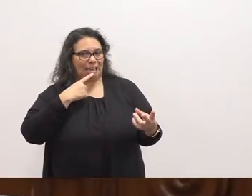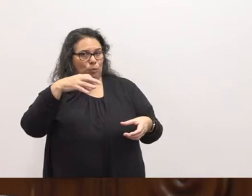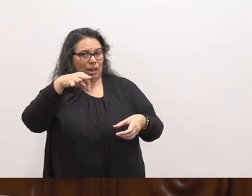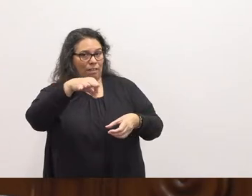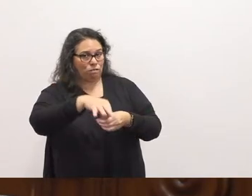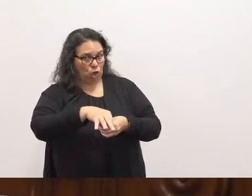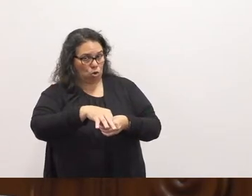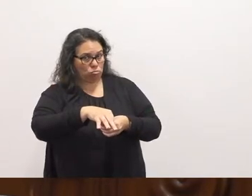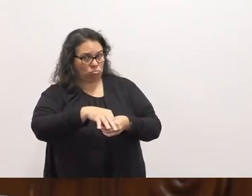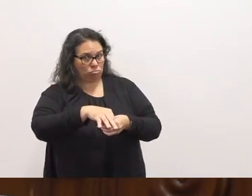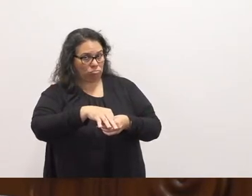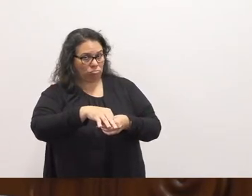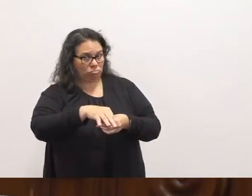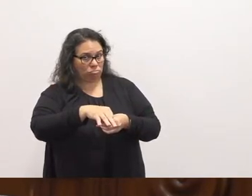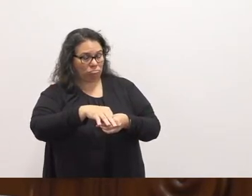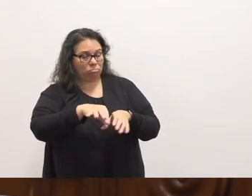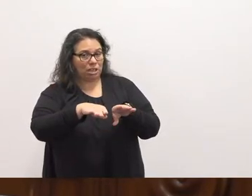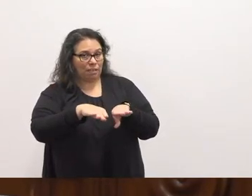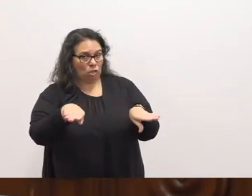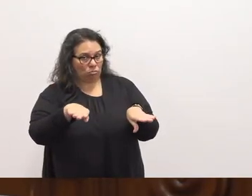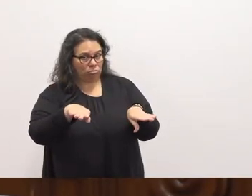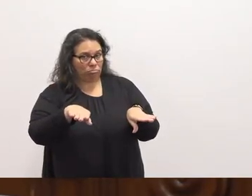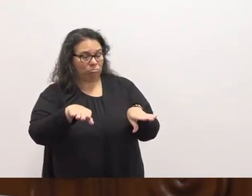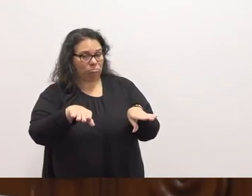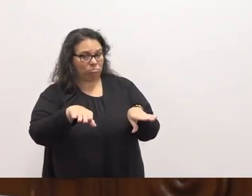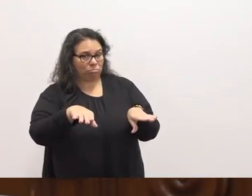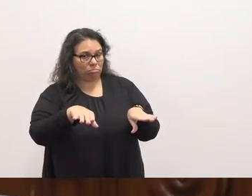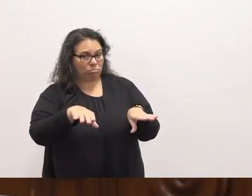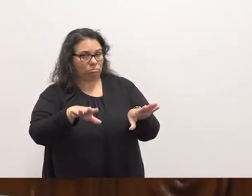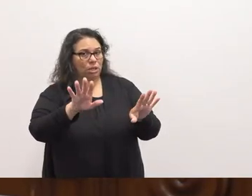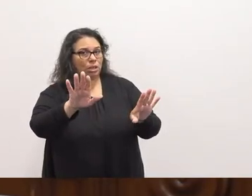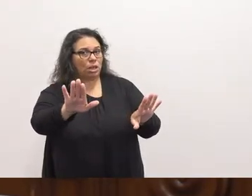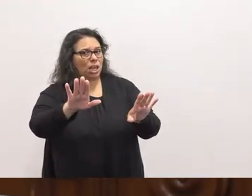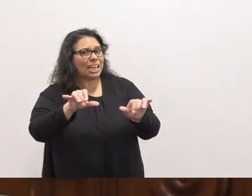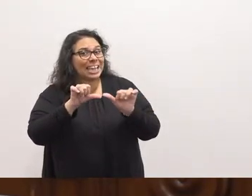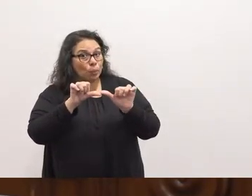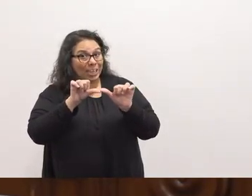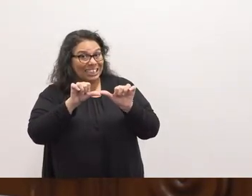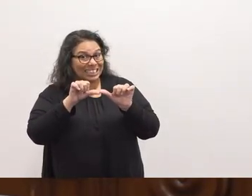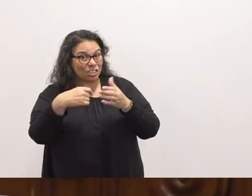on the motion that's on the floor. And can we continue the conversation, Madam Chair?